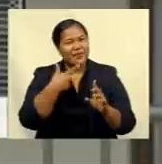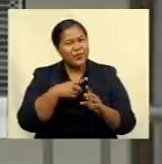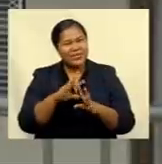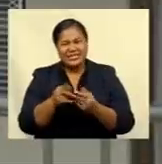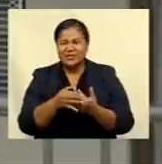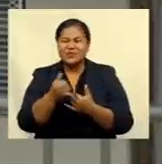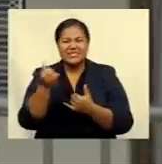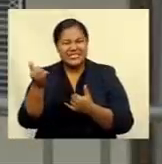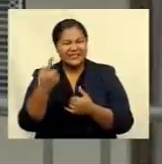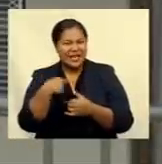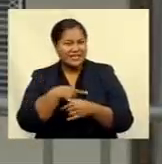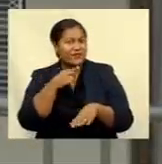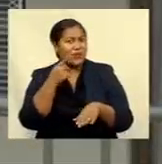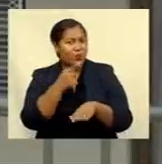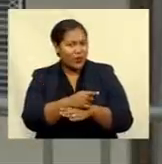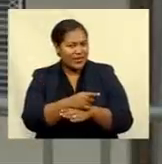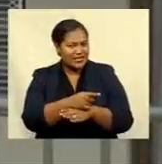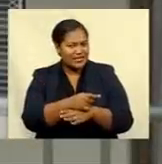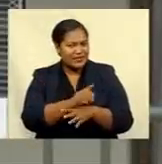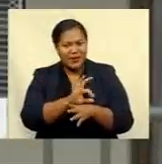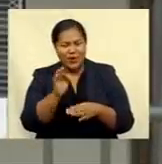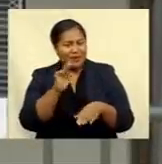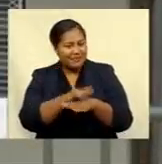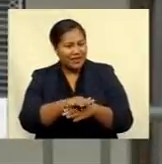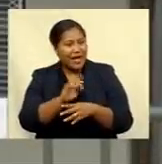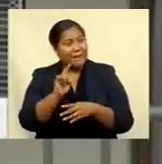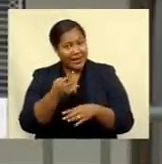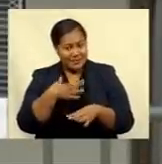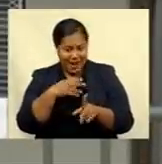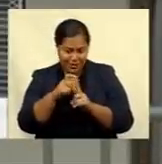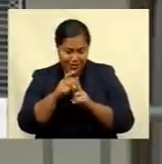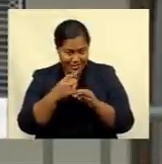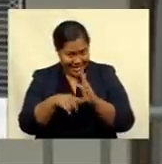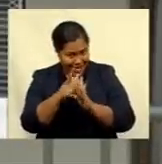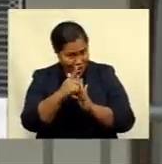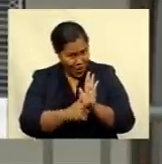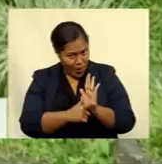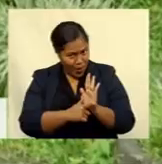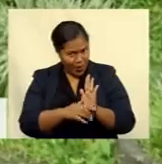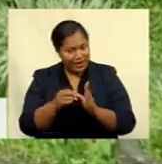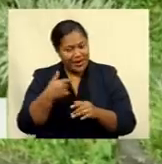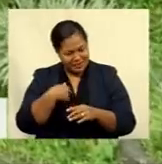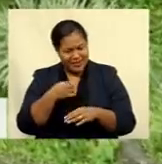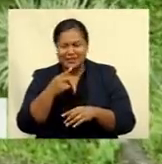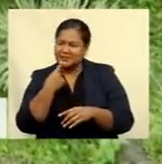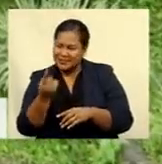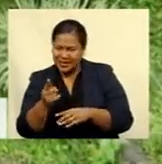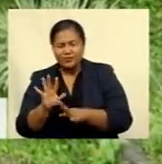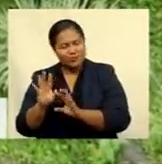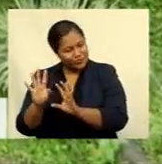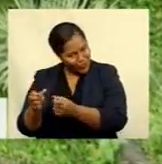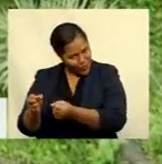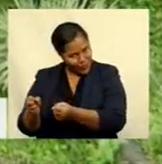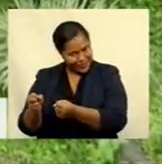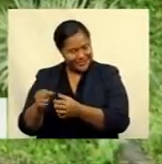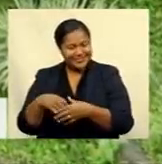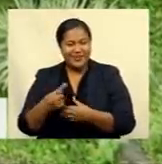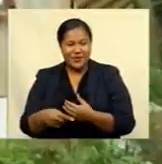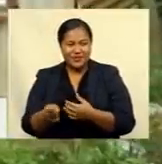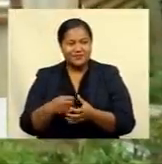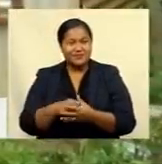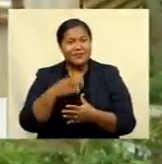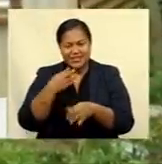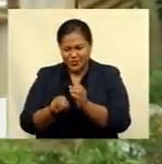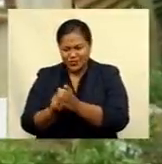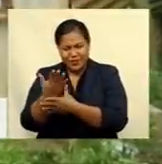weeks but not months. However, my daughter-in-law and I told him to hang in there. Many know the maestro grew up in this house in